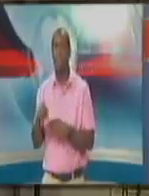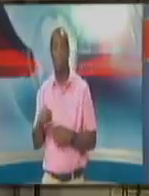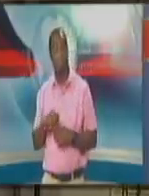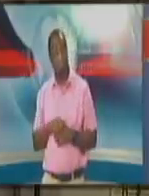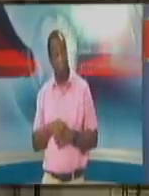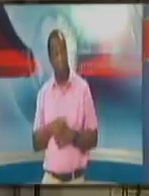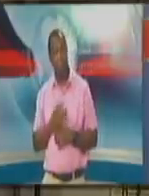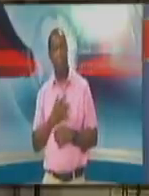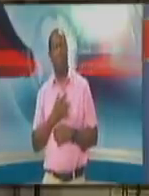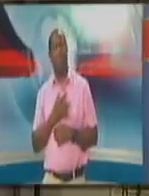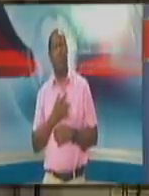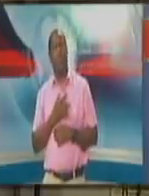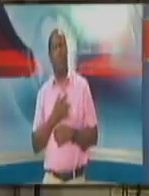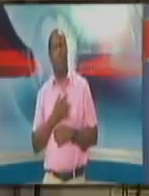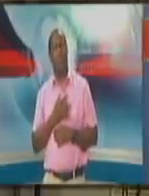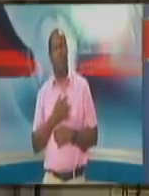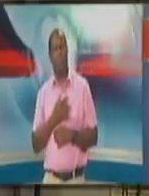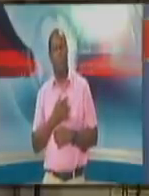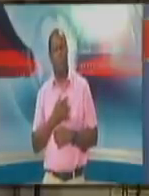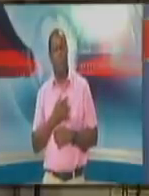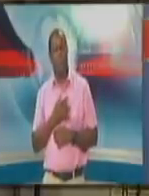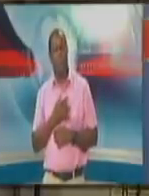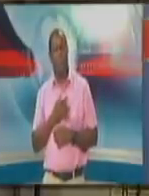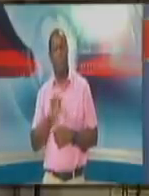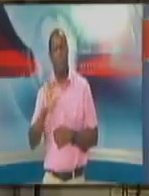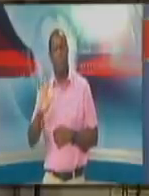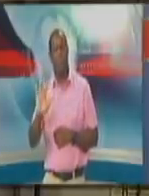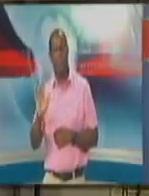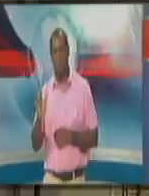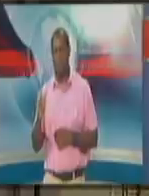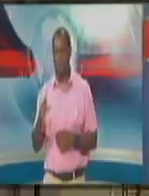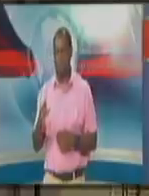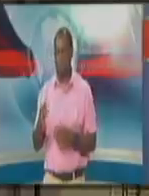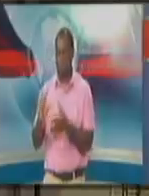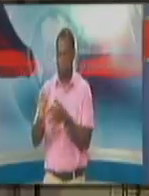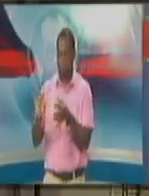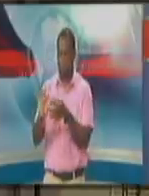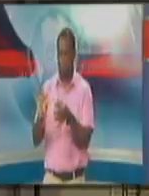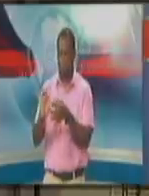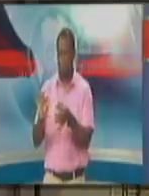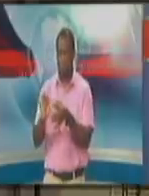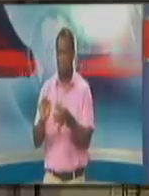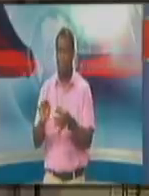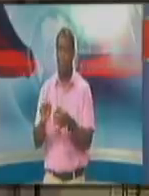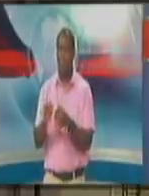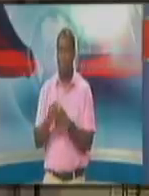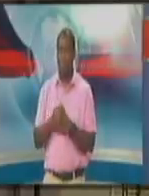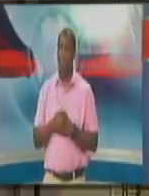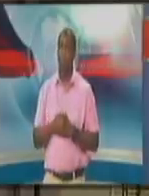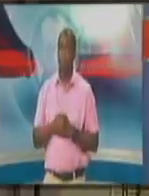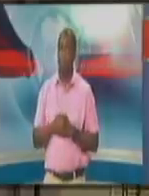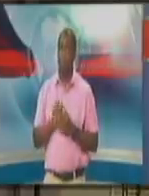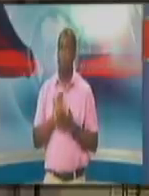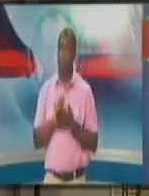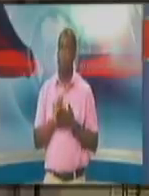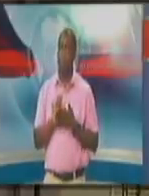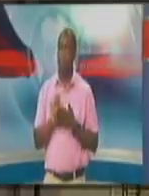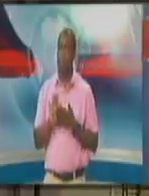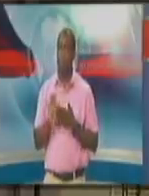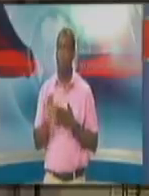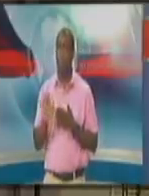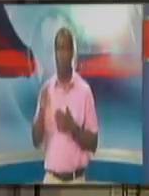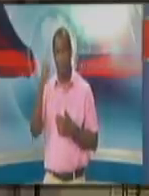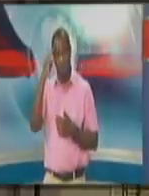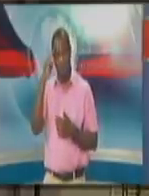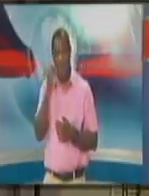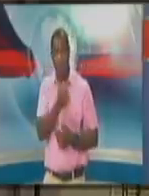I'm really touched. I am really touched by your sentiment. I think that is going to give all of us at the Ministry of Health and